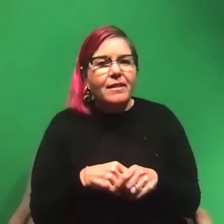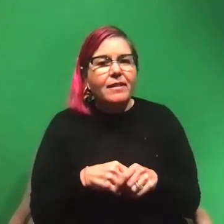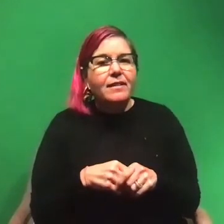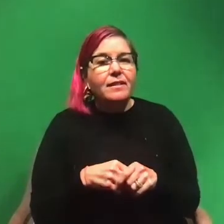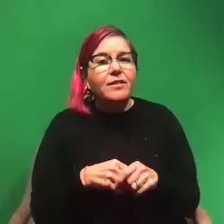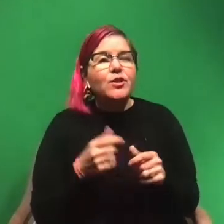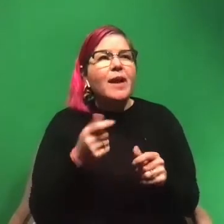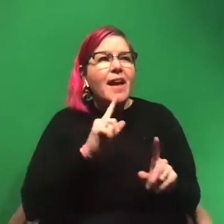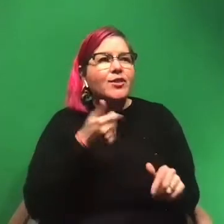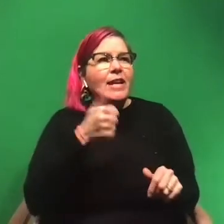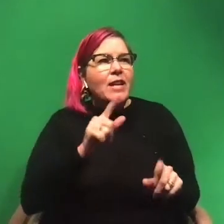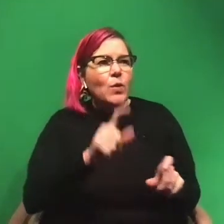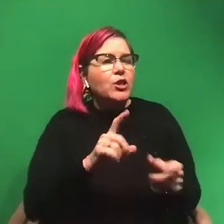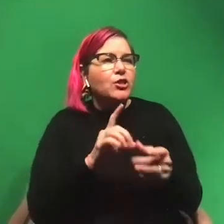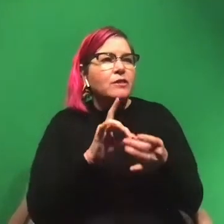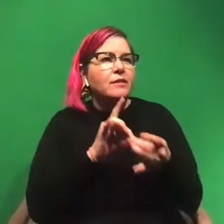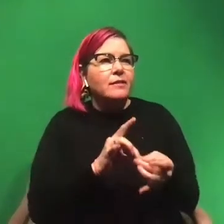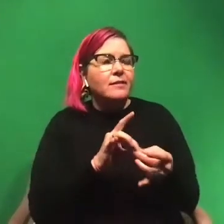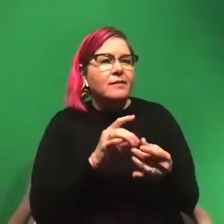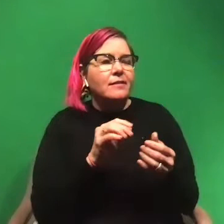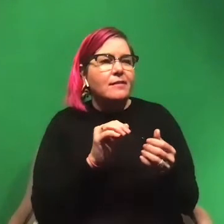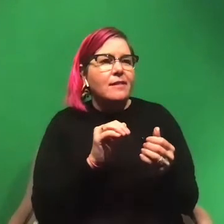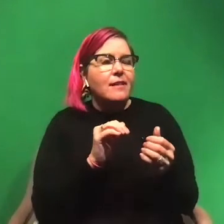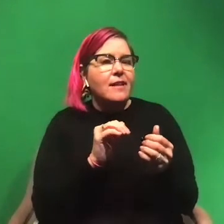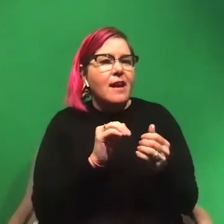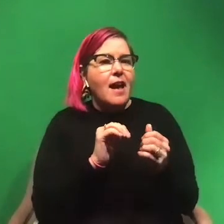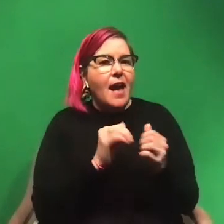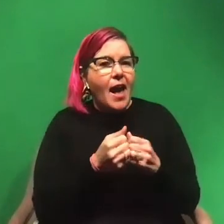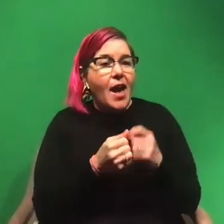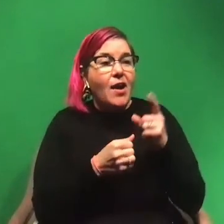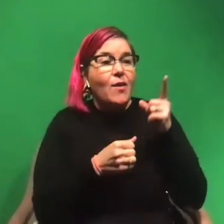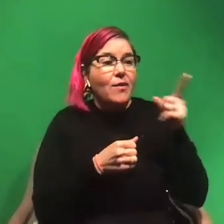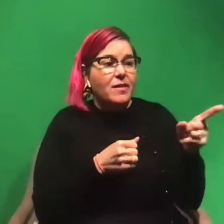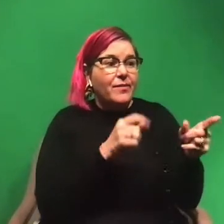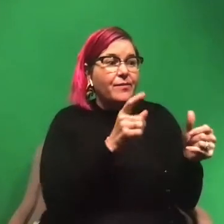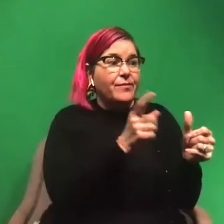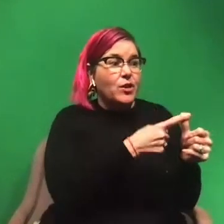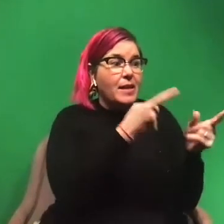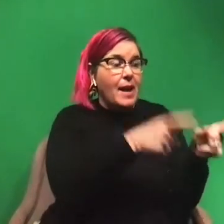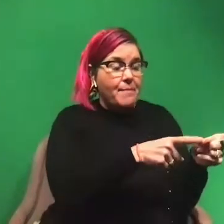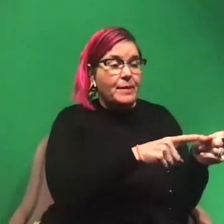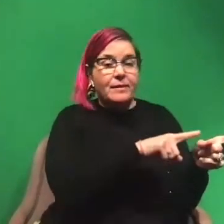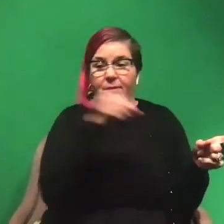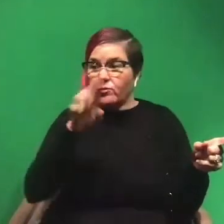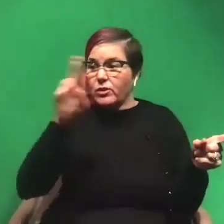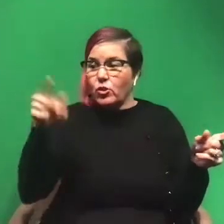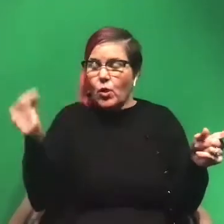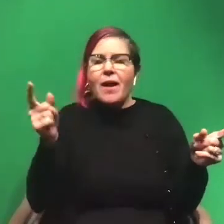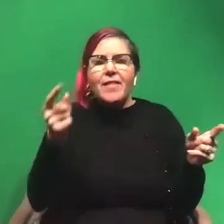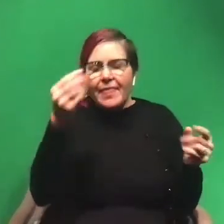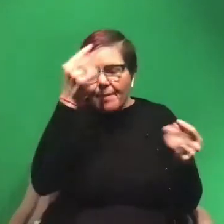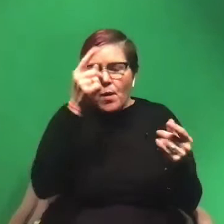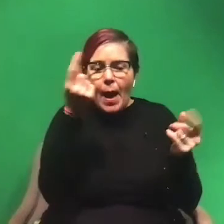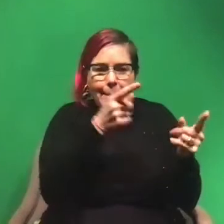any question regarding to how this is the output of this, you have to then consider all the little things that have to happen in between.